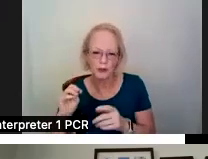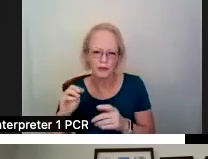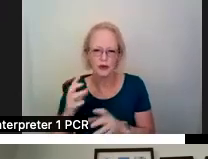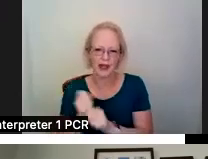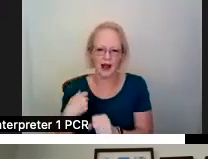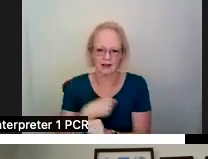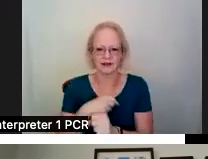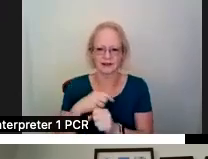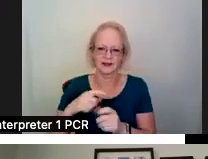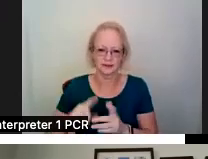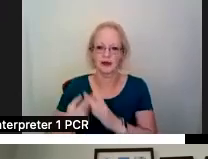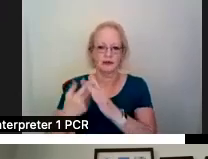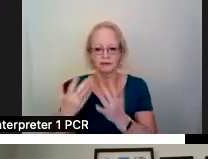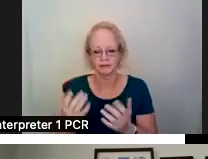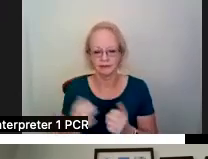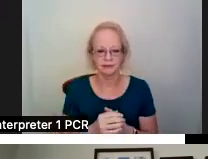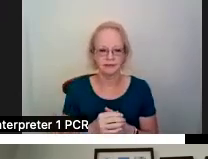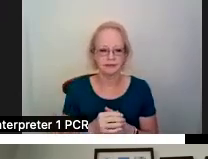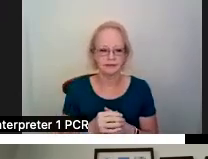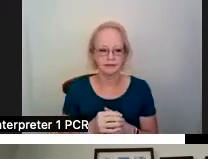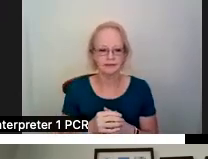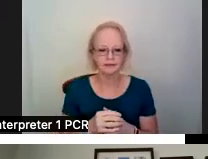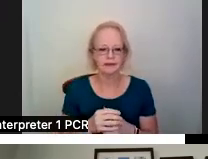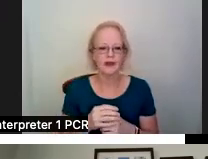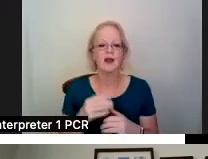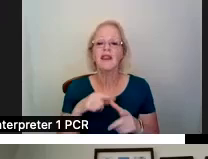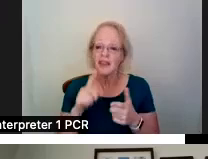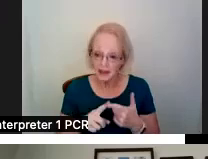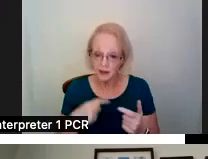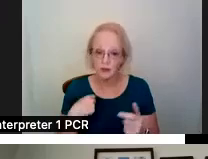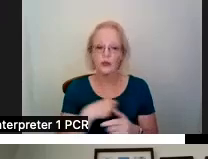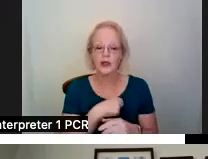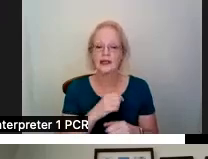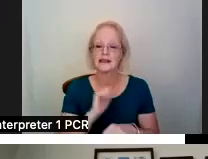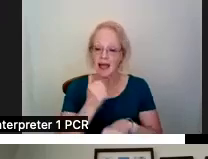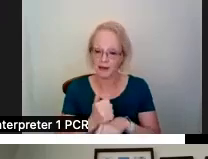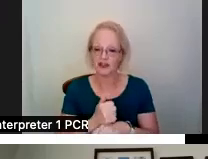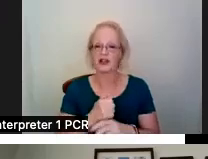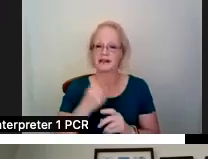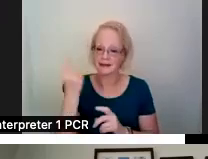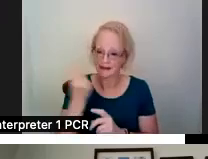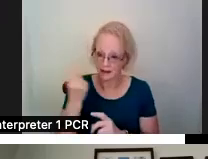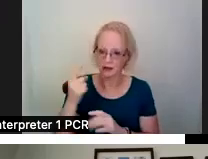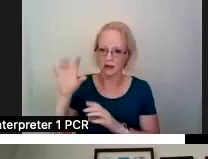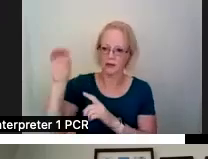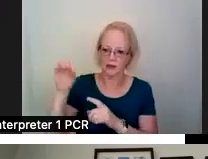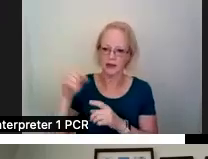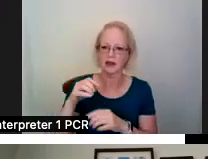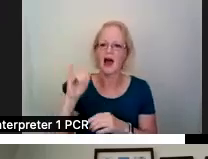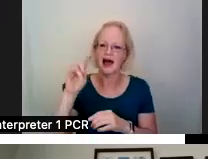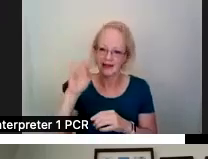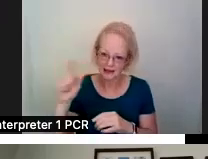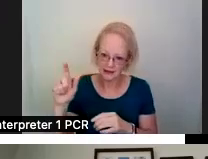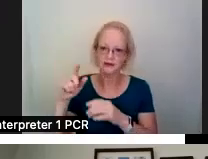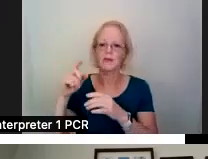with the ICP investment funds. We then established a single employer ideal Canadian pension plan.